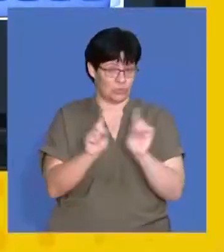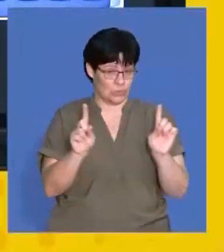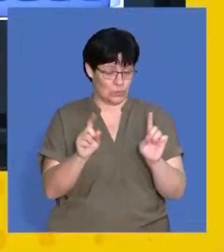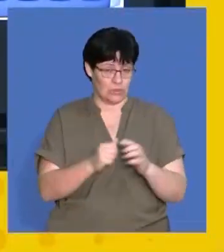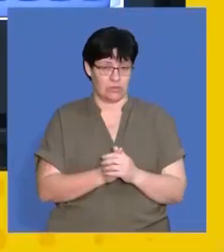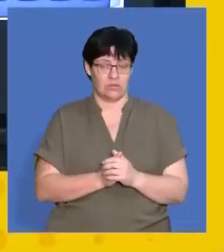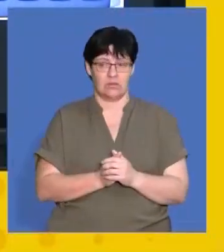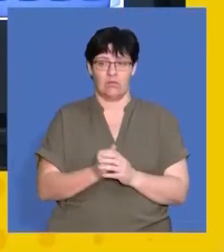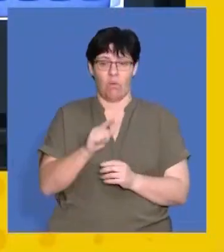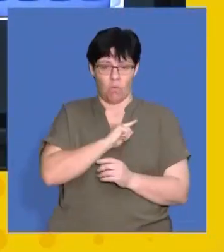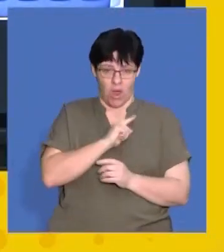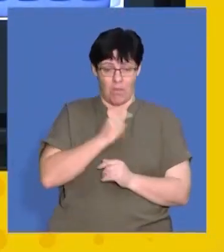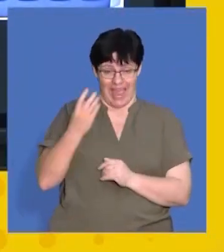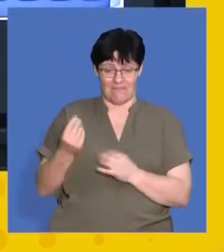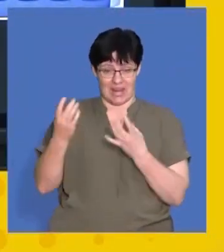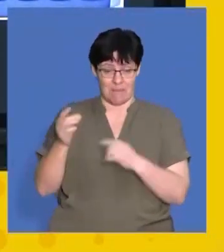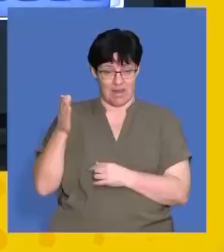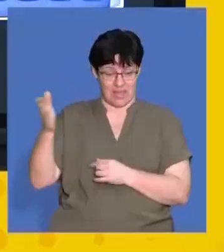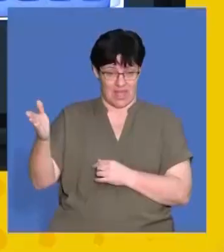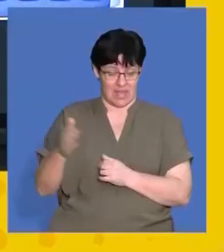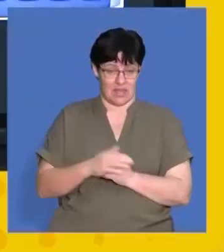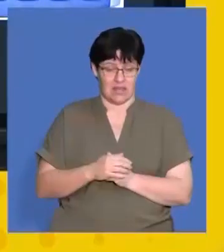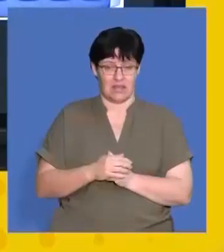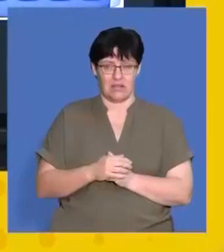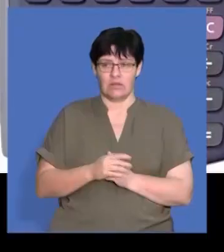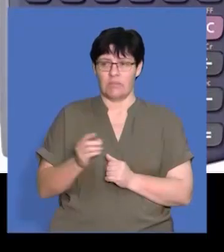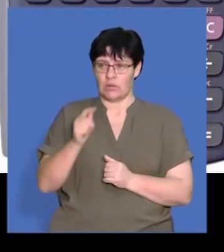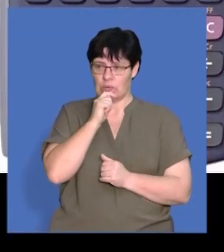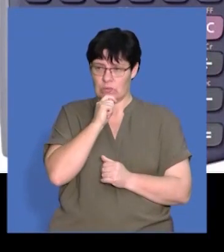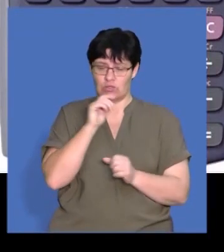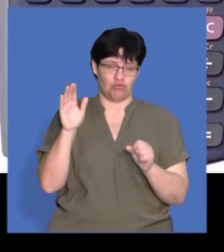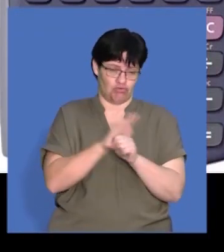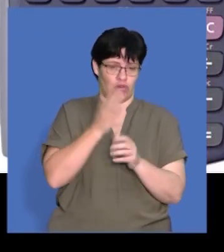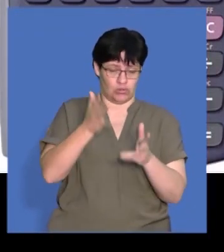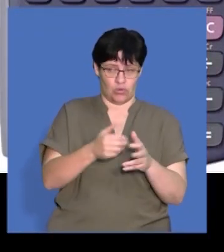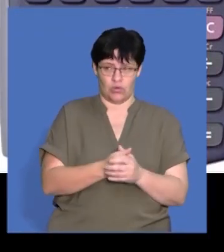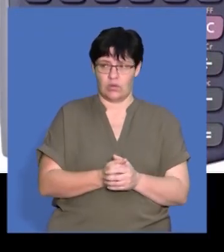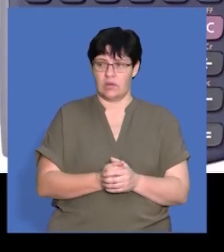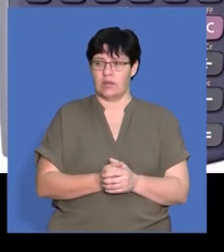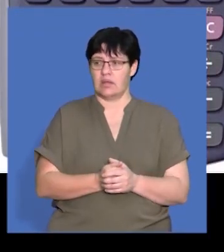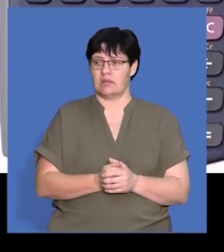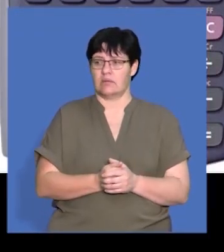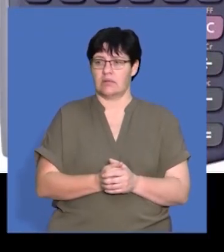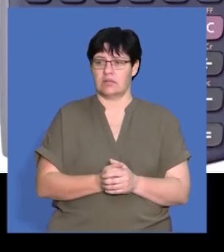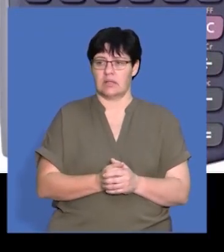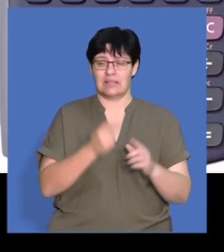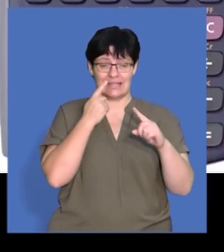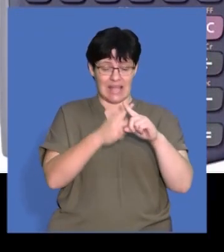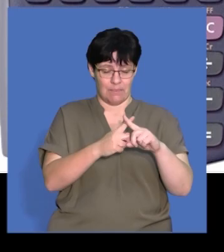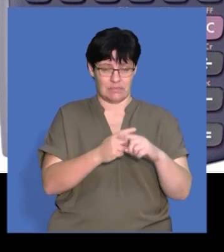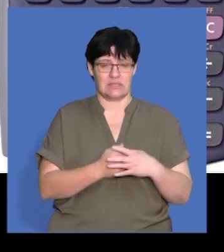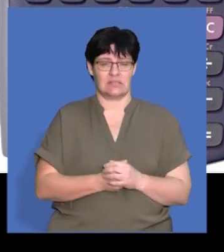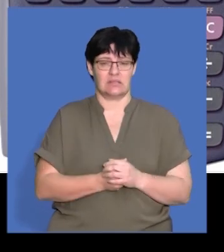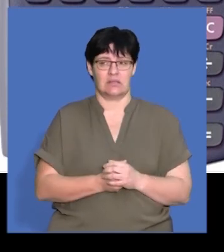off. Now, because I've got this number on my calculator, I'm going to use it straight away, and I'm going to take that and I'm going to times